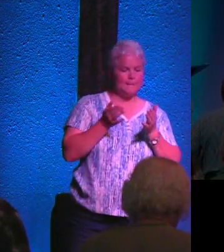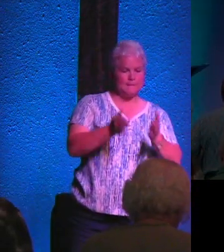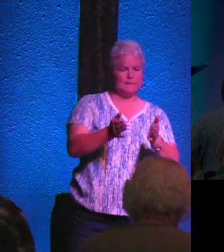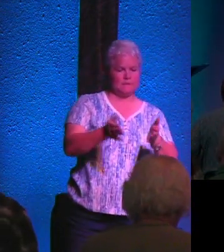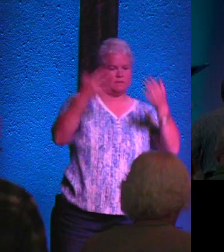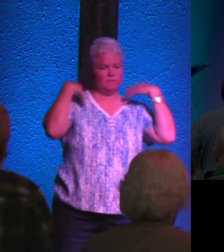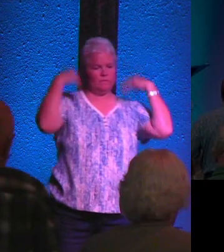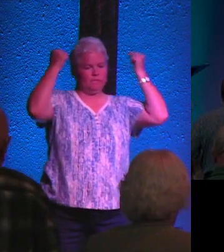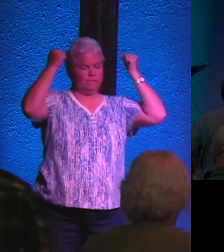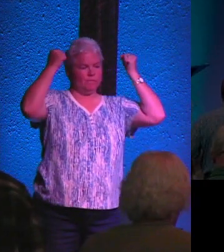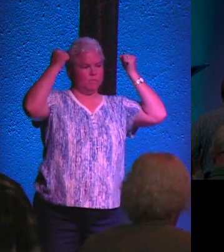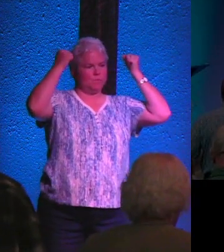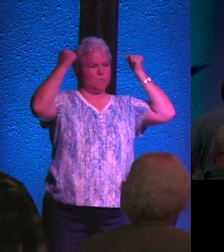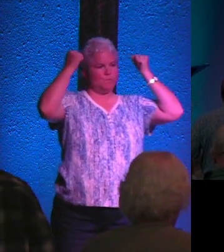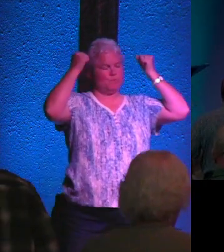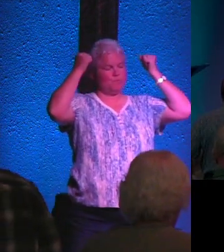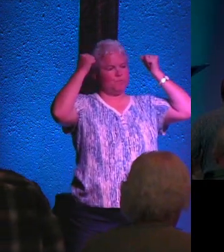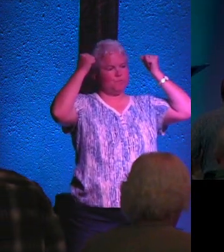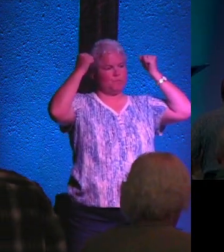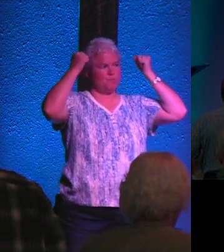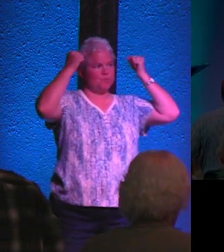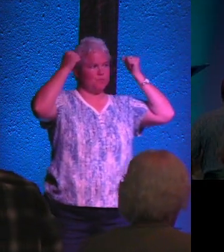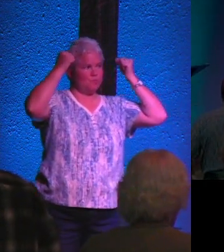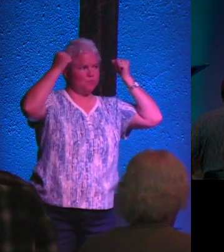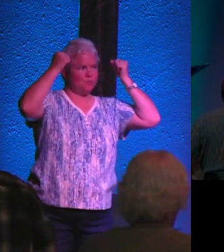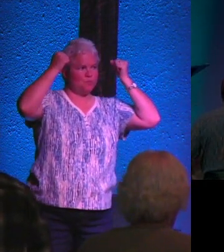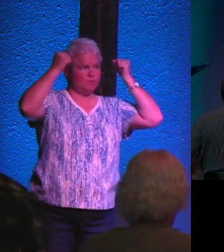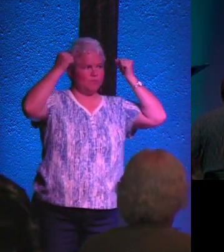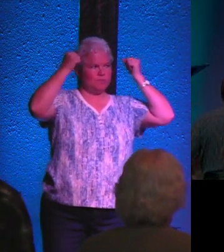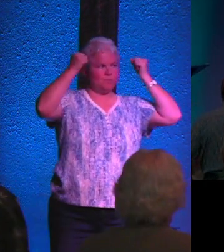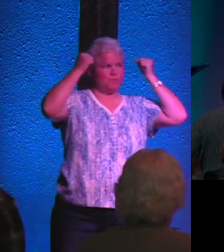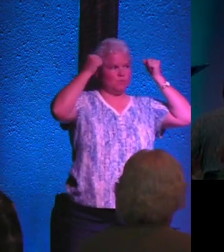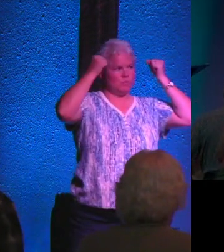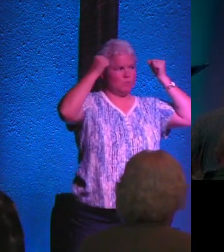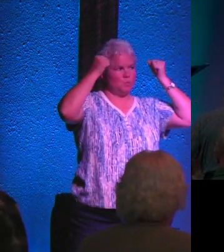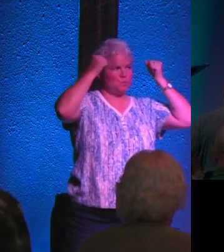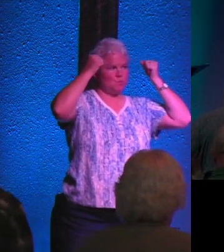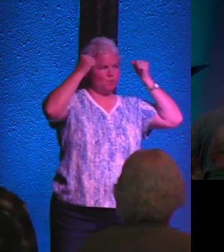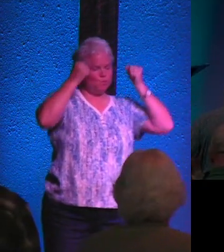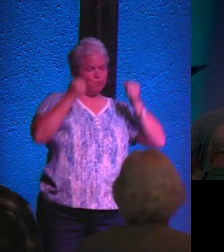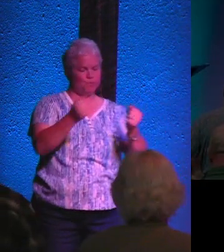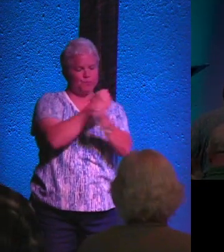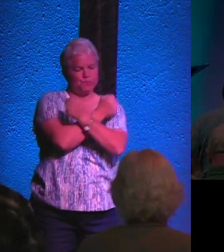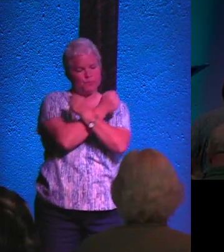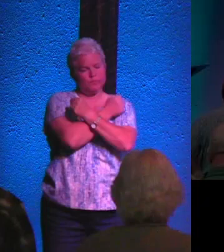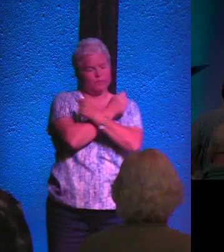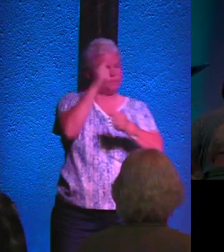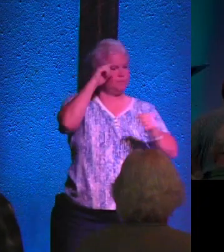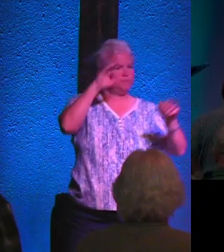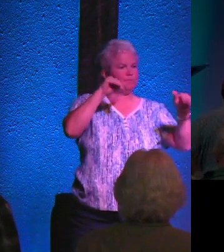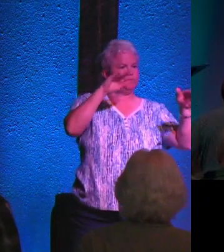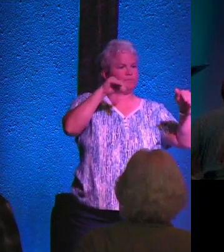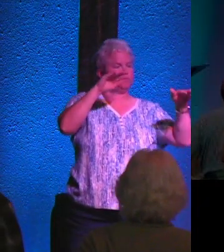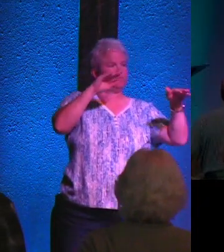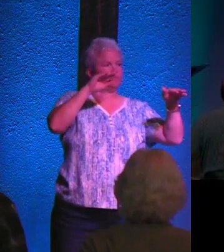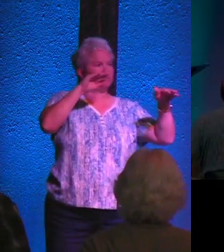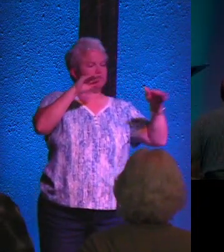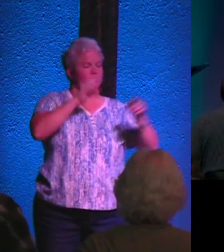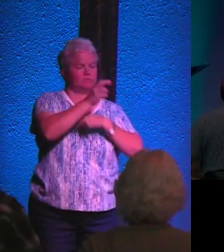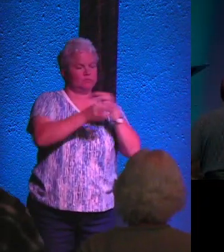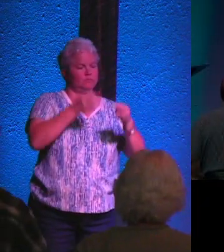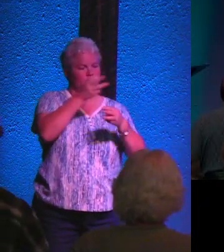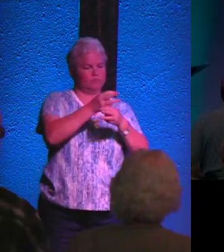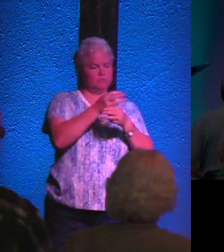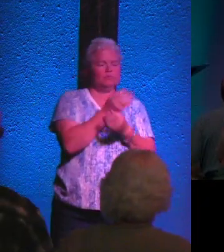us boldness. And let us be contagious with your love and hope to